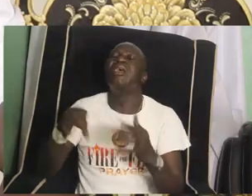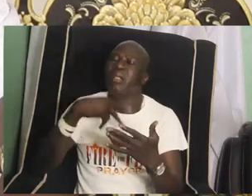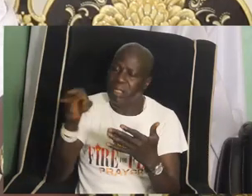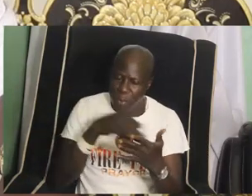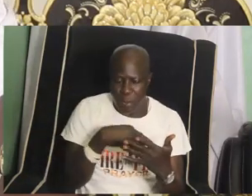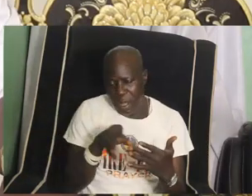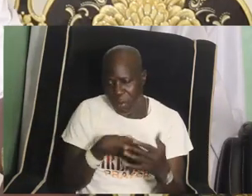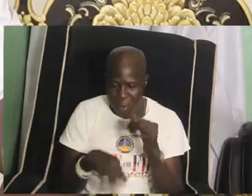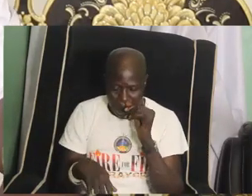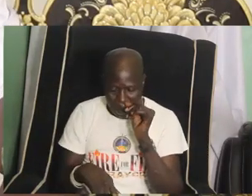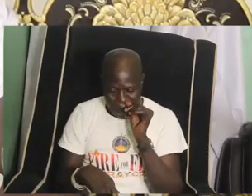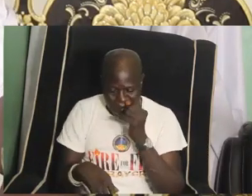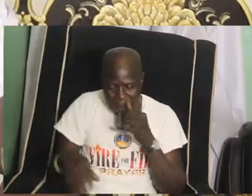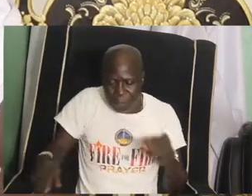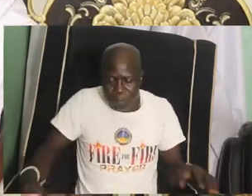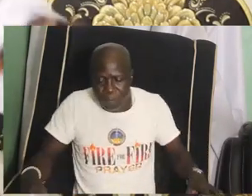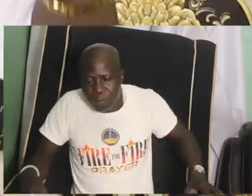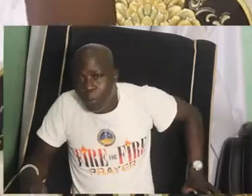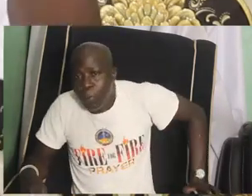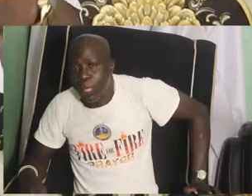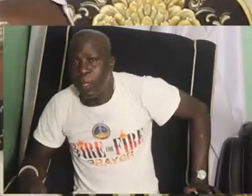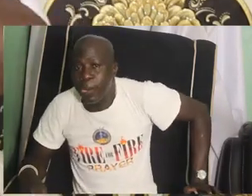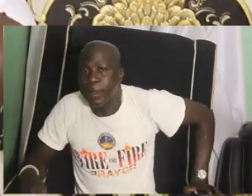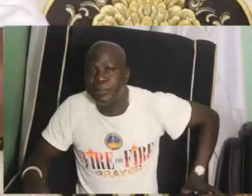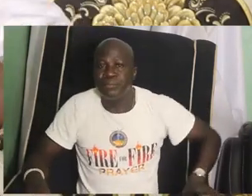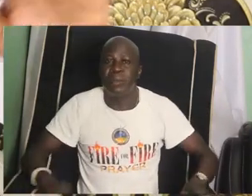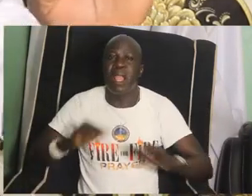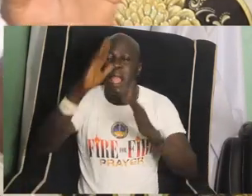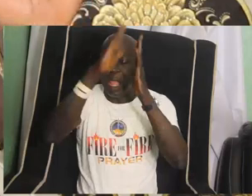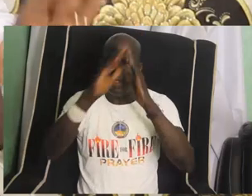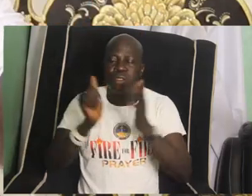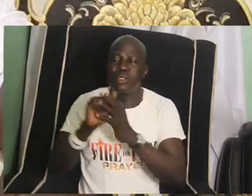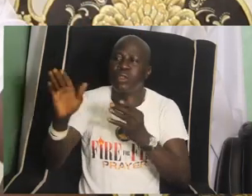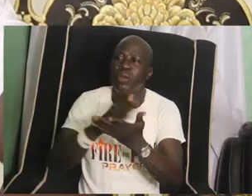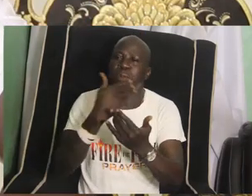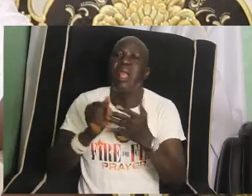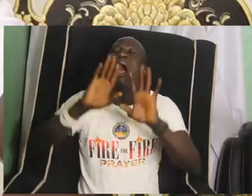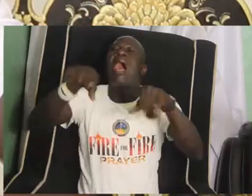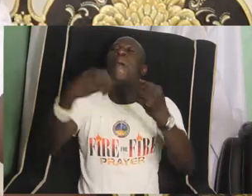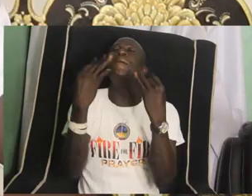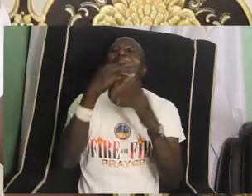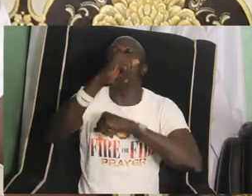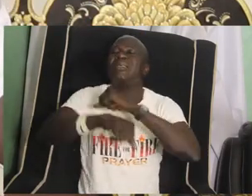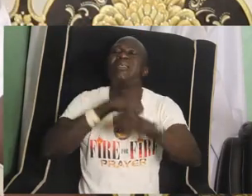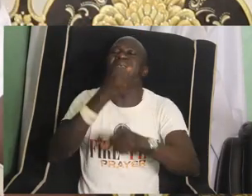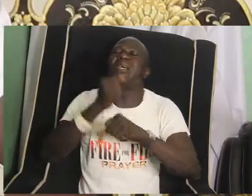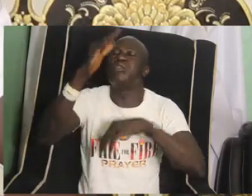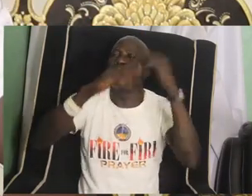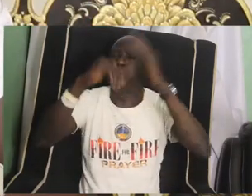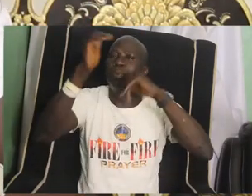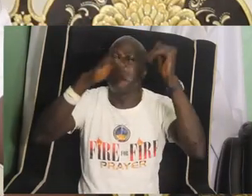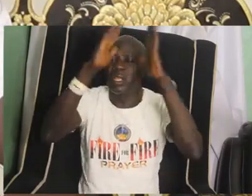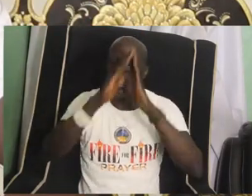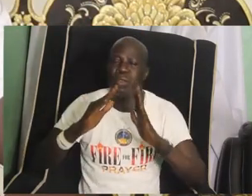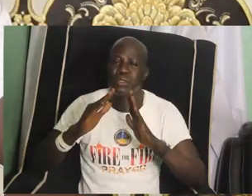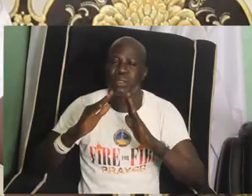will succeed. Read this day. In the name of Paris, Jale. And kalẹ. How many years before? Used to build it.